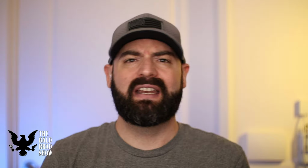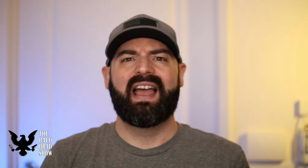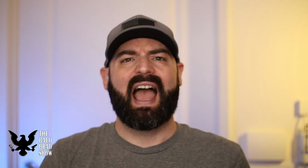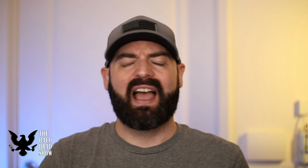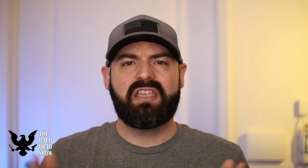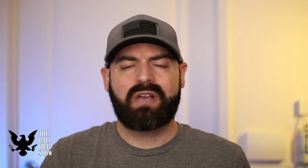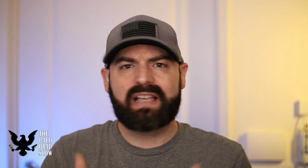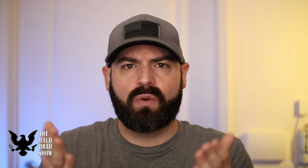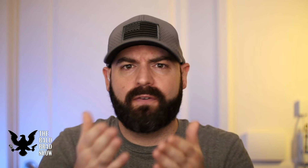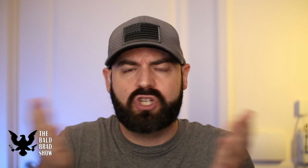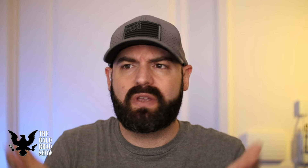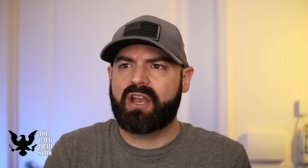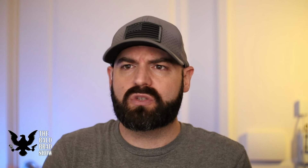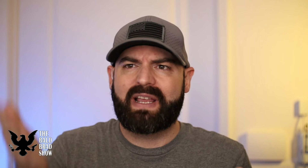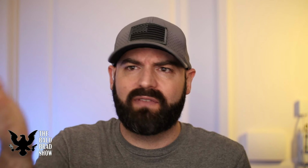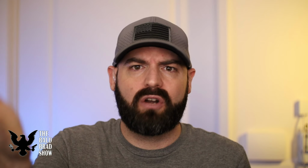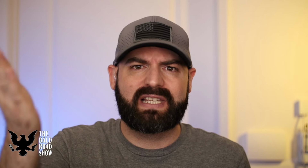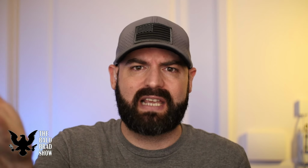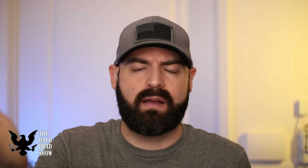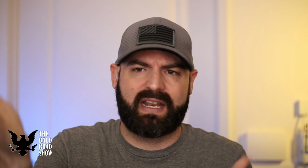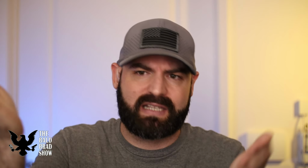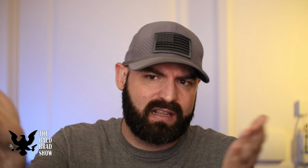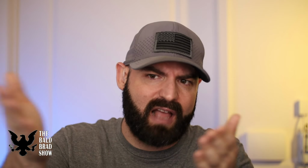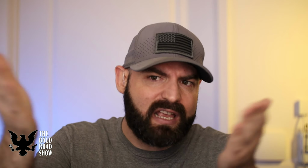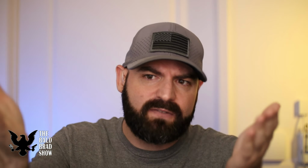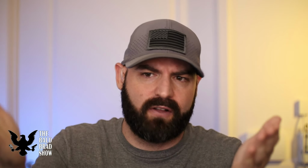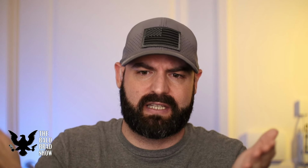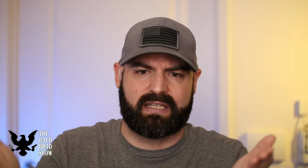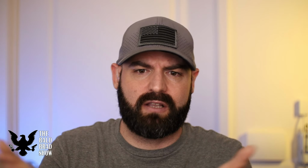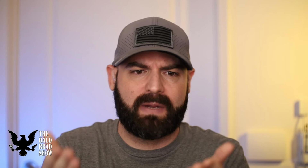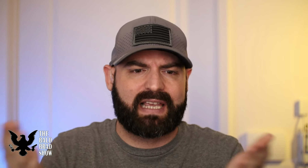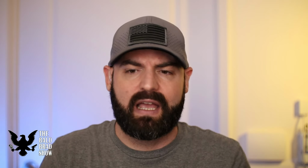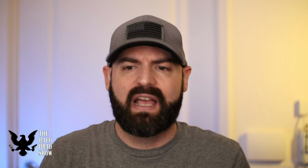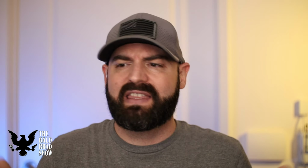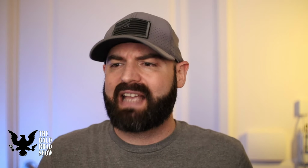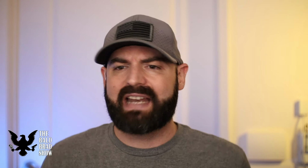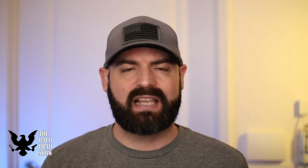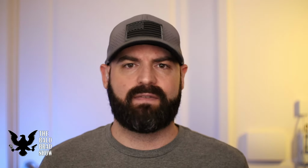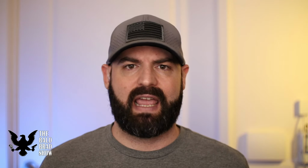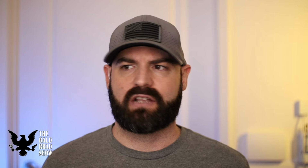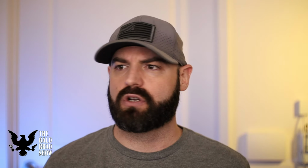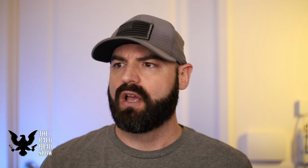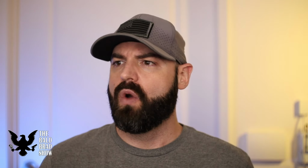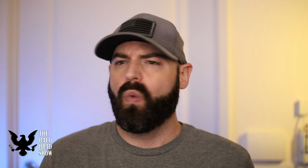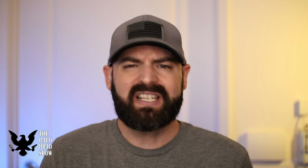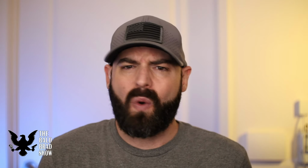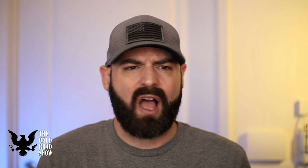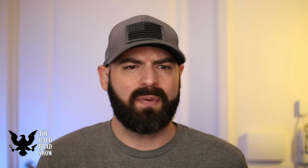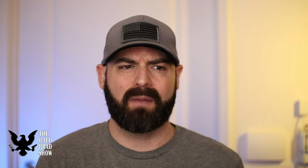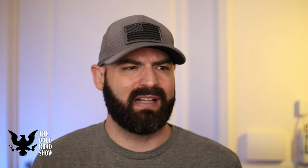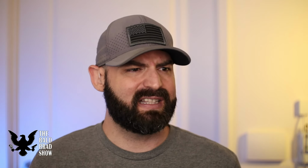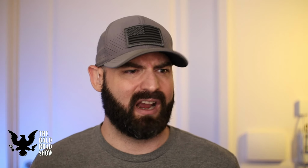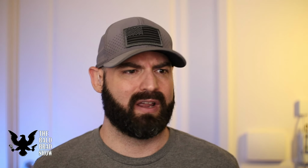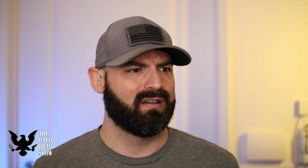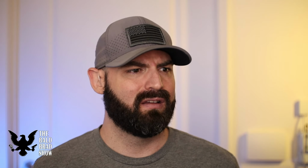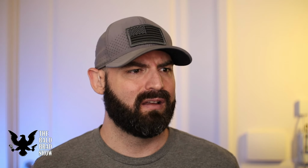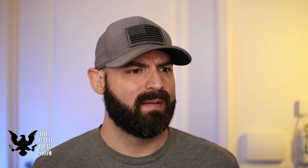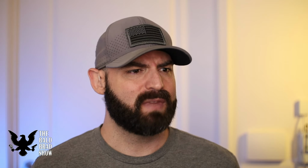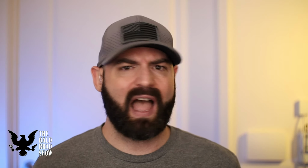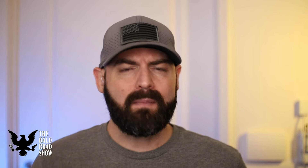I mean, you guys, for 2 years, we've literally seen him, and it's not his fault necessarily, but it's like, the guy doesn't have any answers. What is going on with their